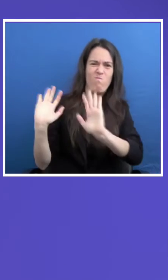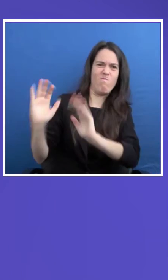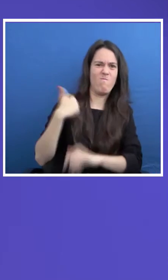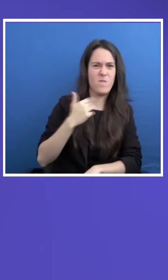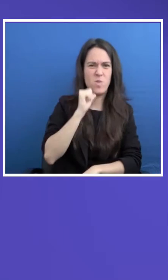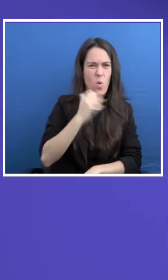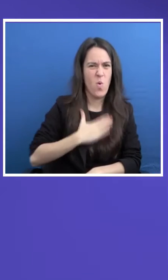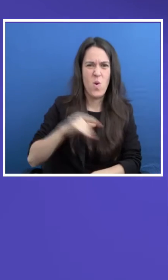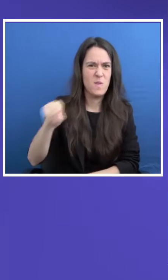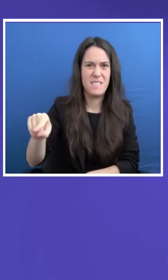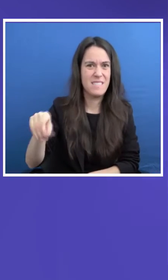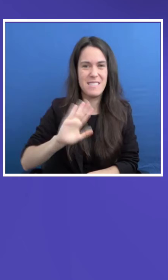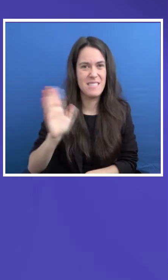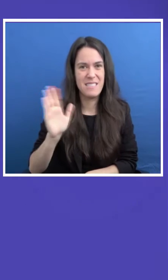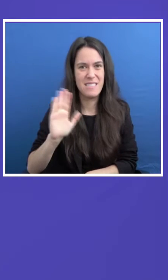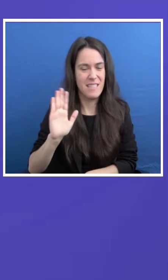to